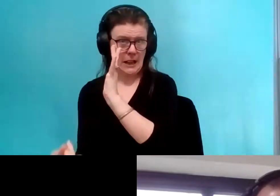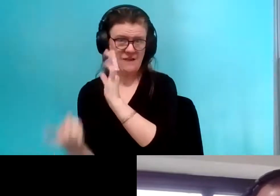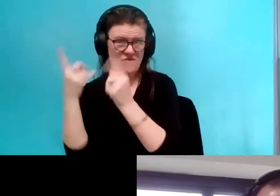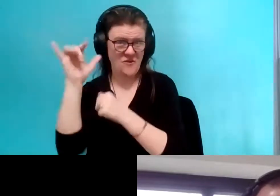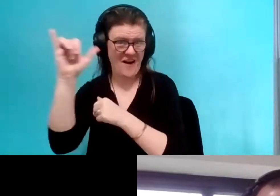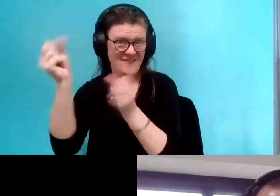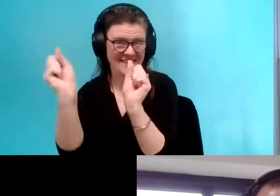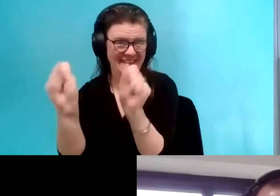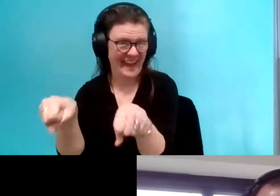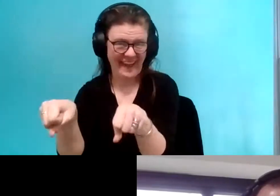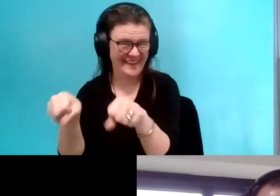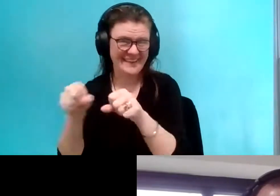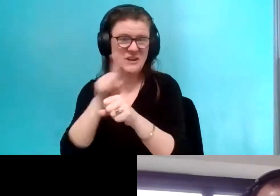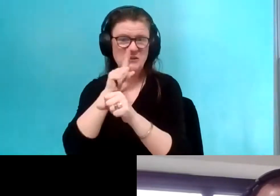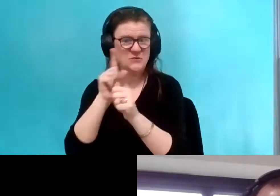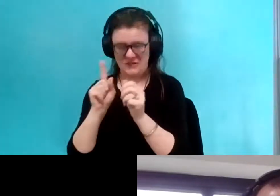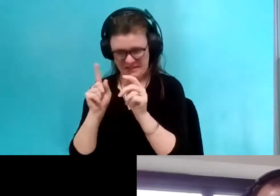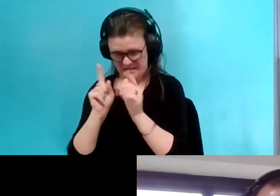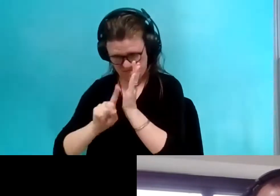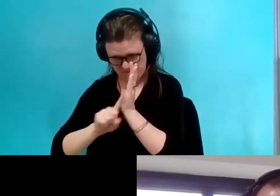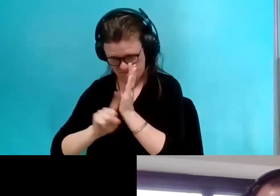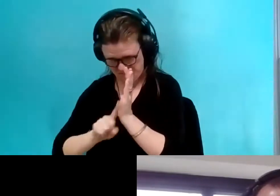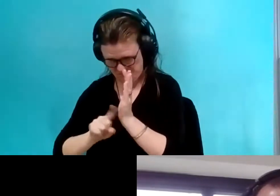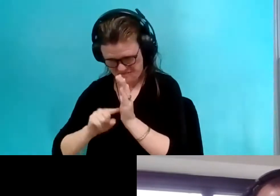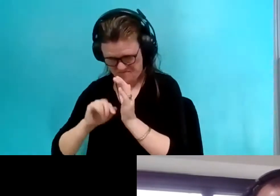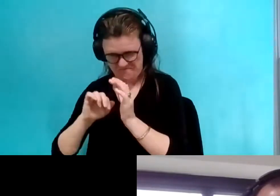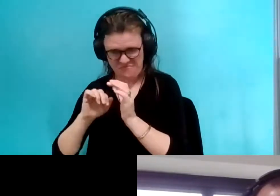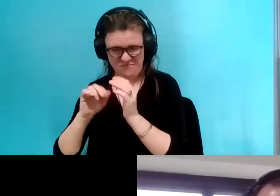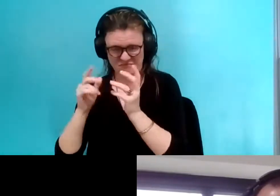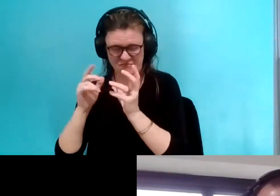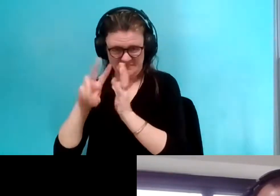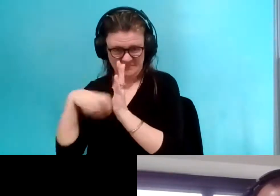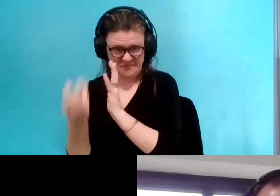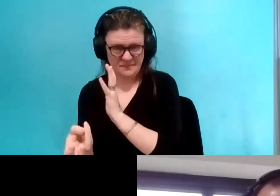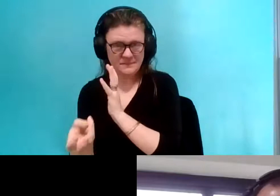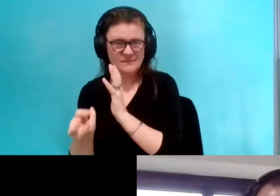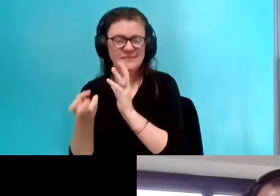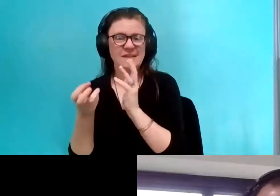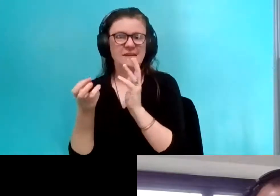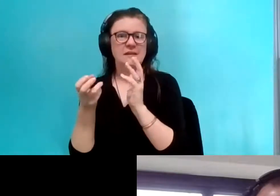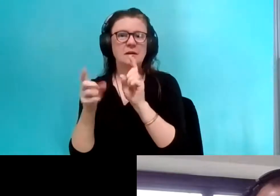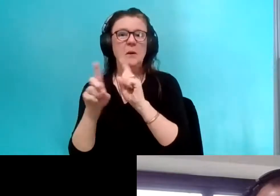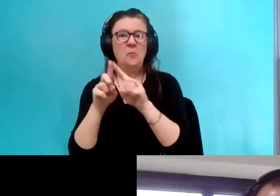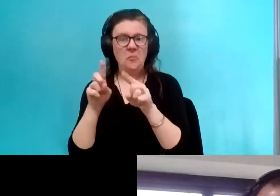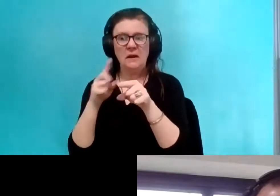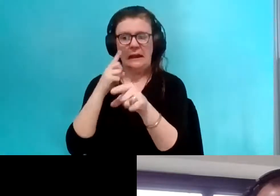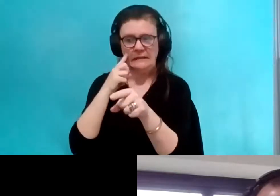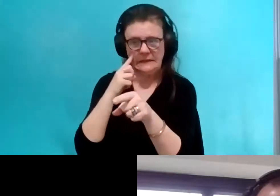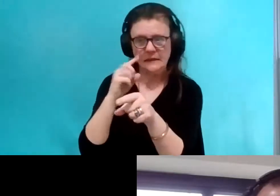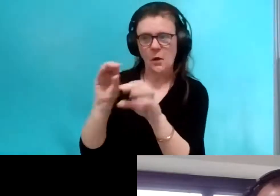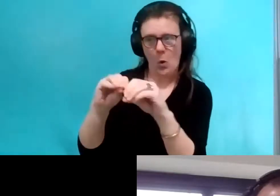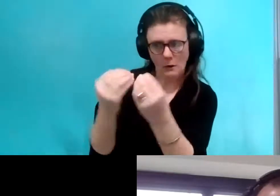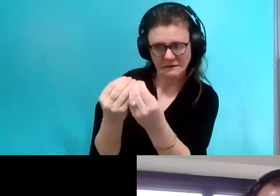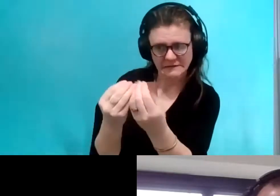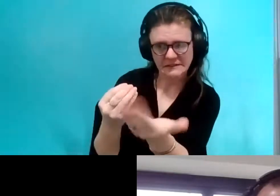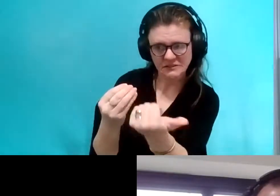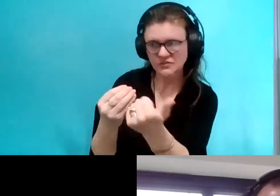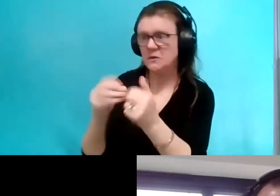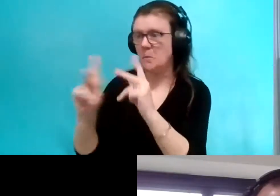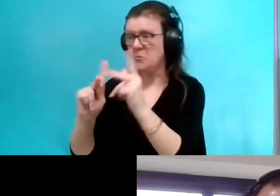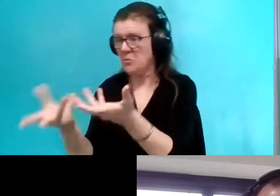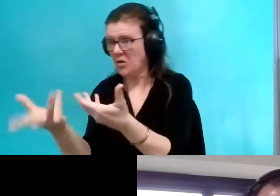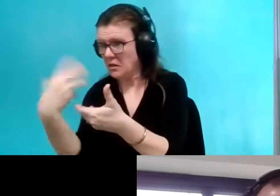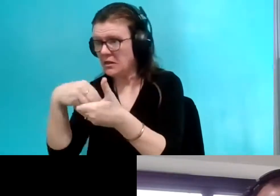only stop by the statistical precision that we have. But once you have, I think, those consultations with civil society and with